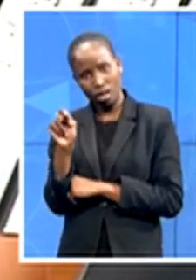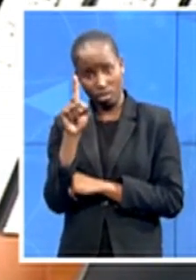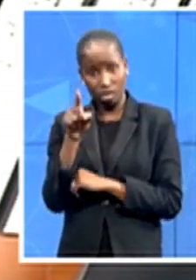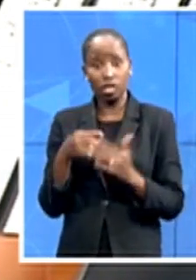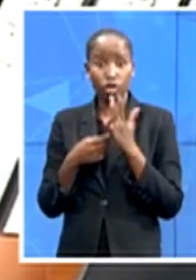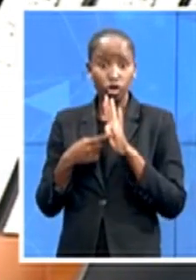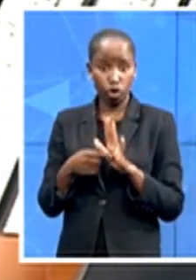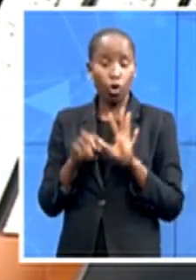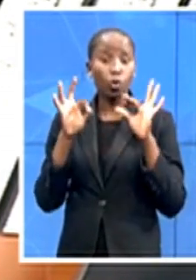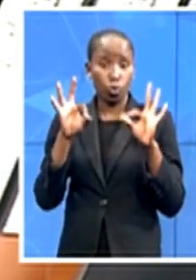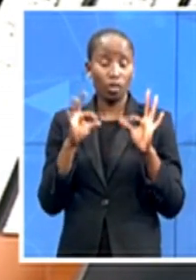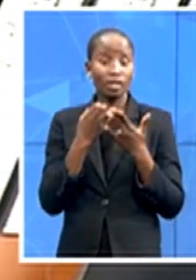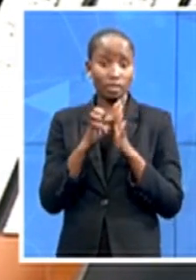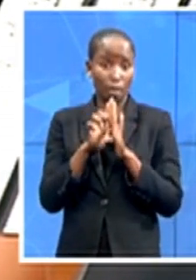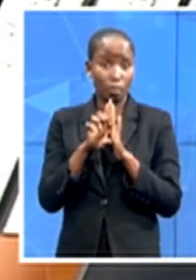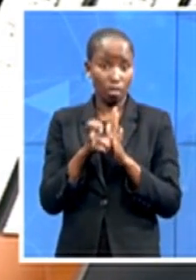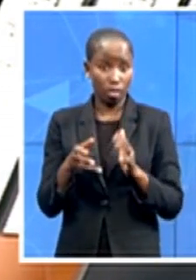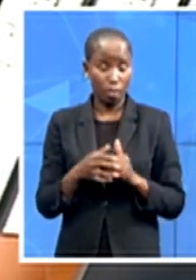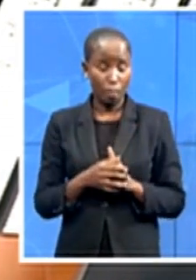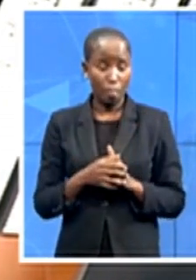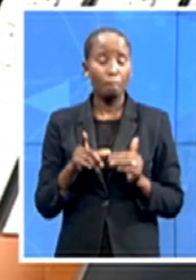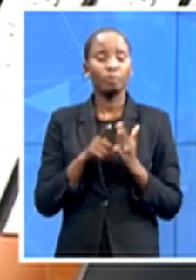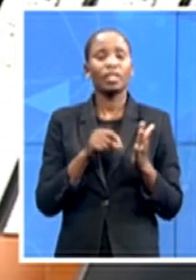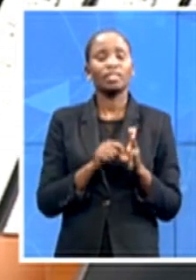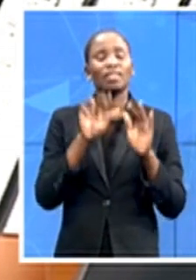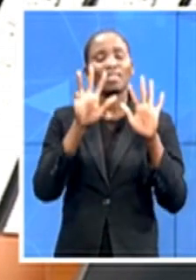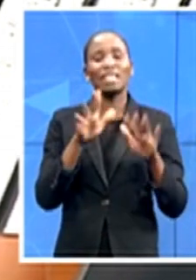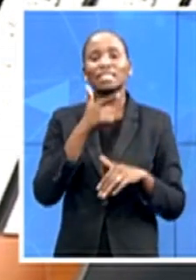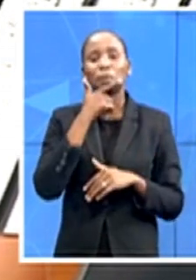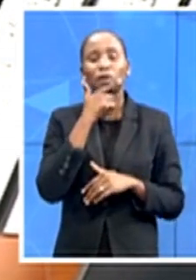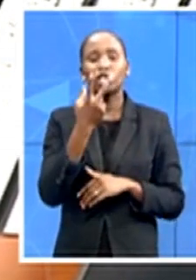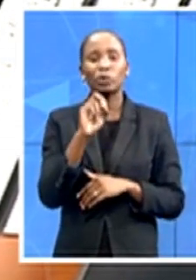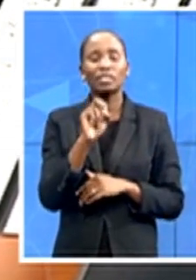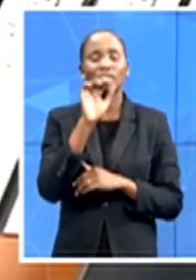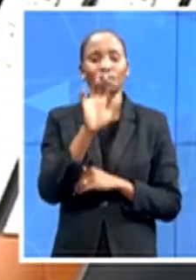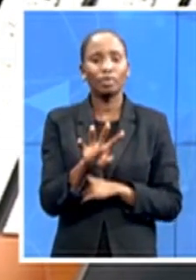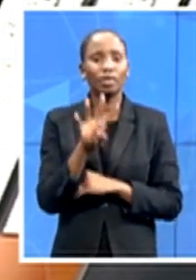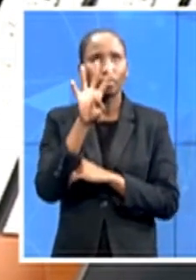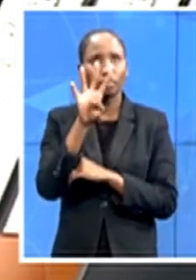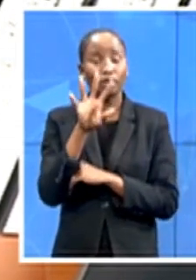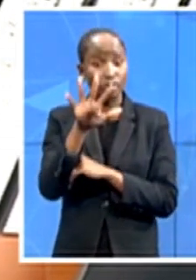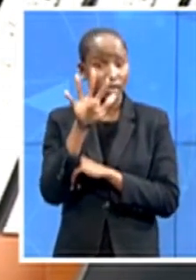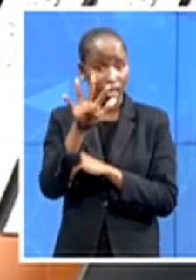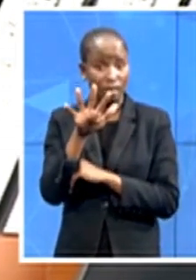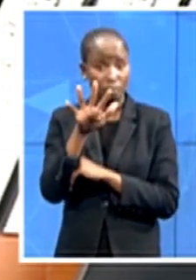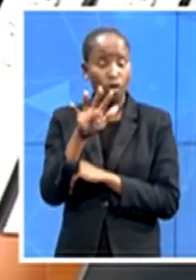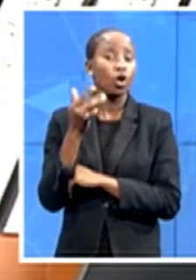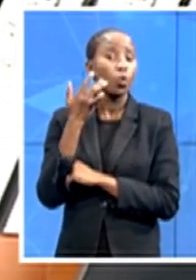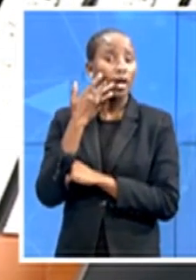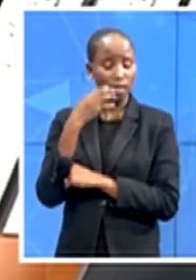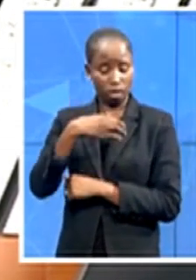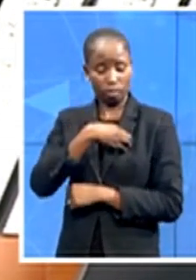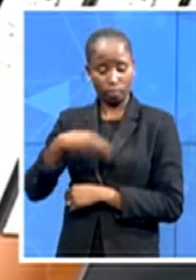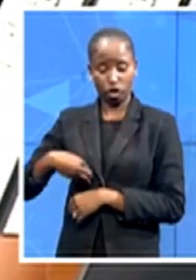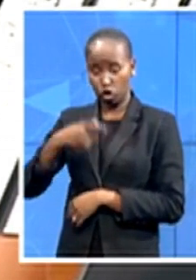the evening of 9th December 2015, former President Zuma announce the removal of Mr. Nene and the appointment of Mr. Van Rooy.